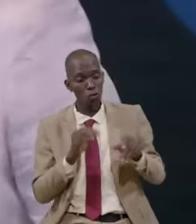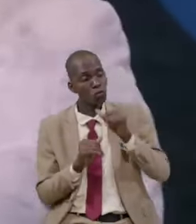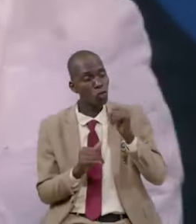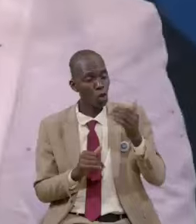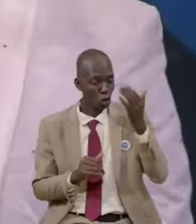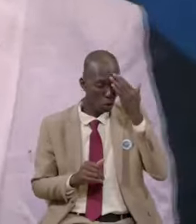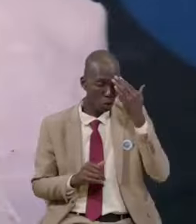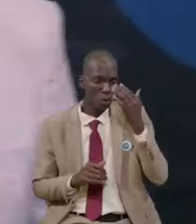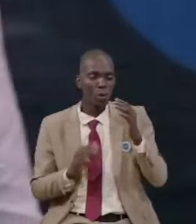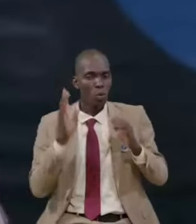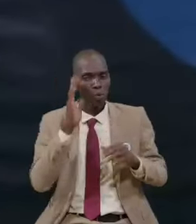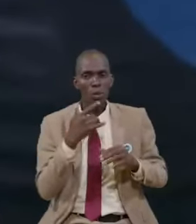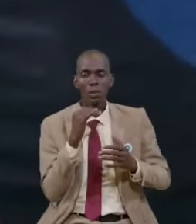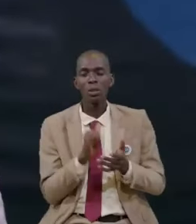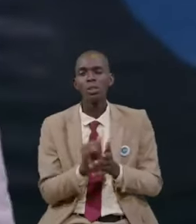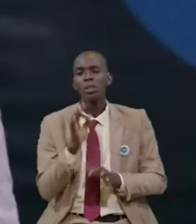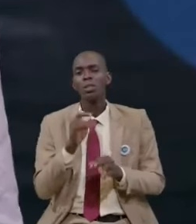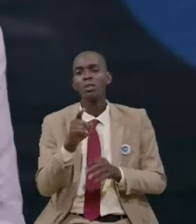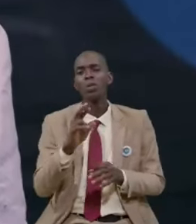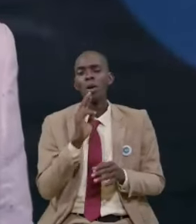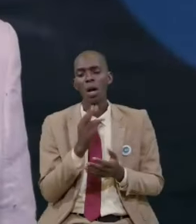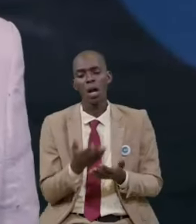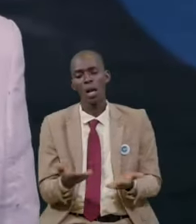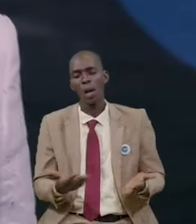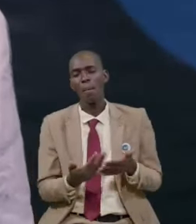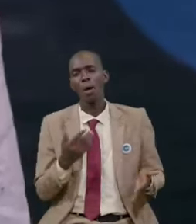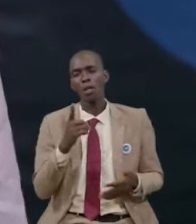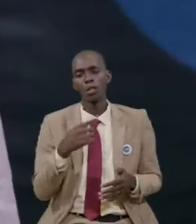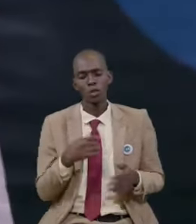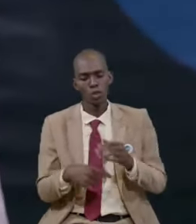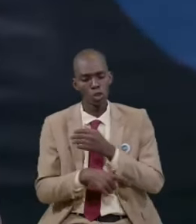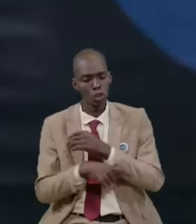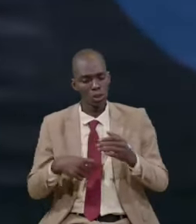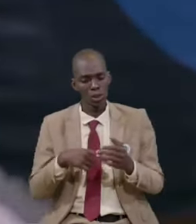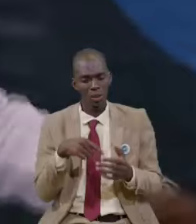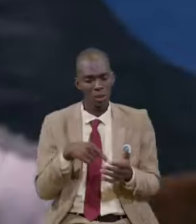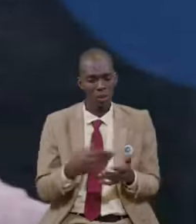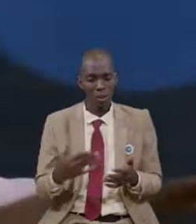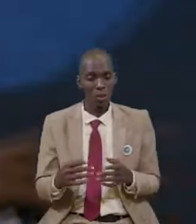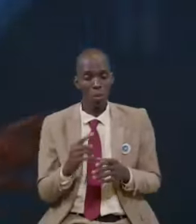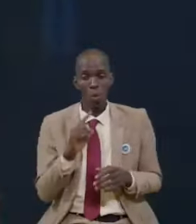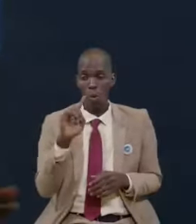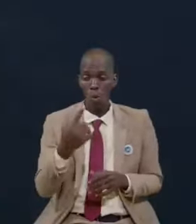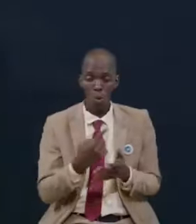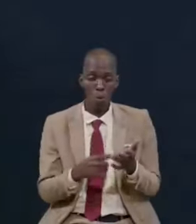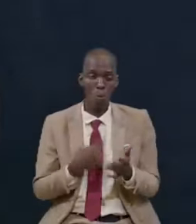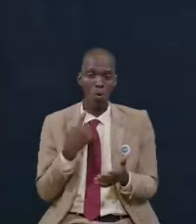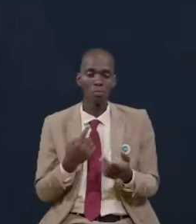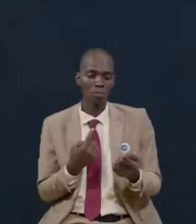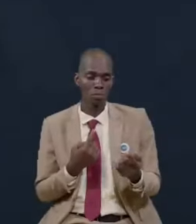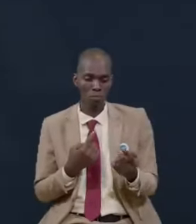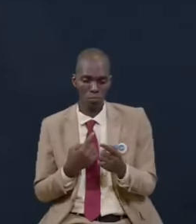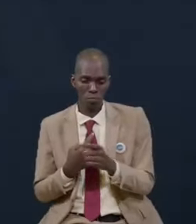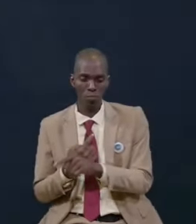here before and you took this only once to come and take. And I'll go for the first time and take